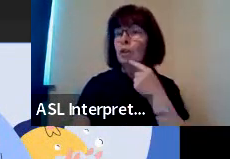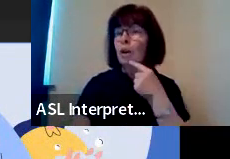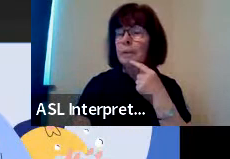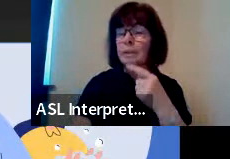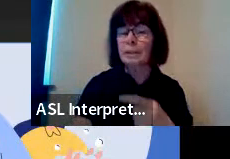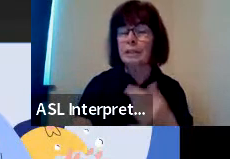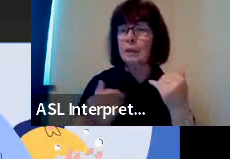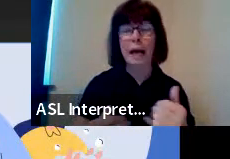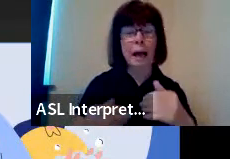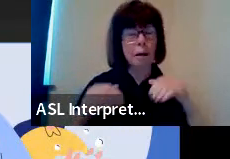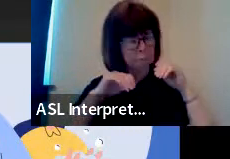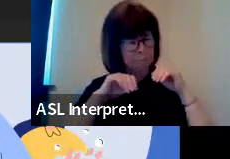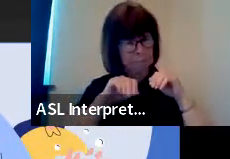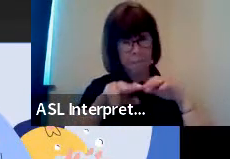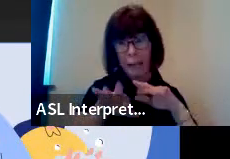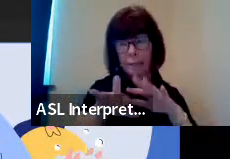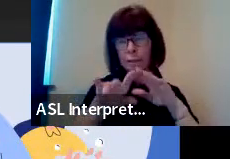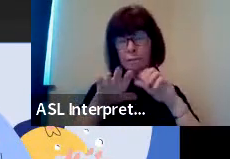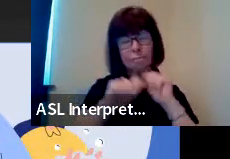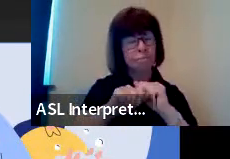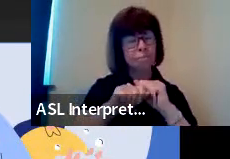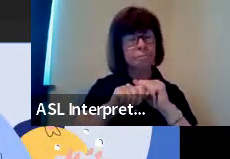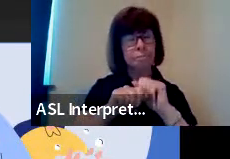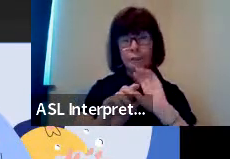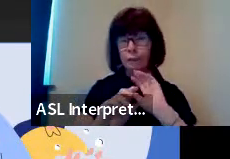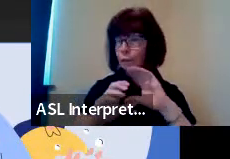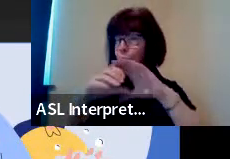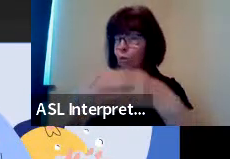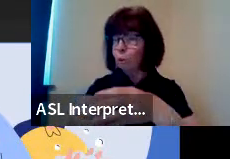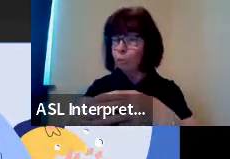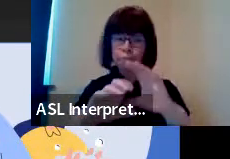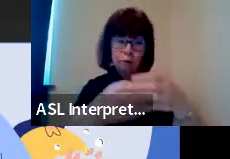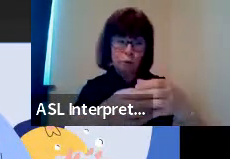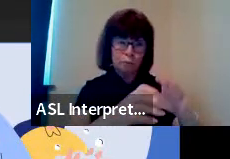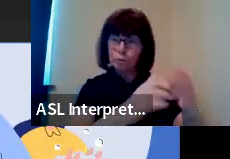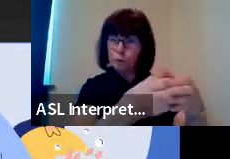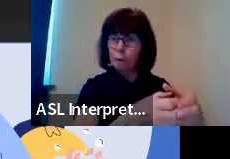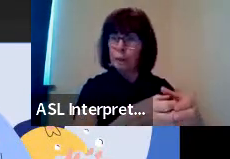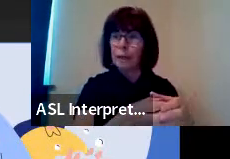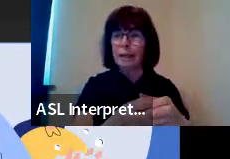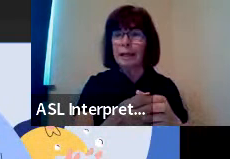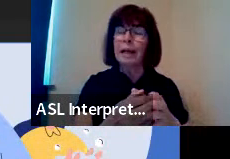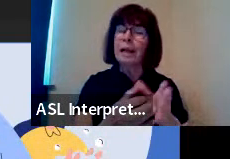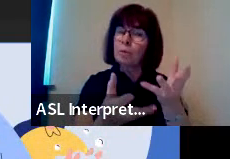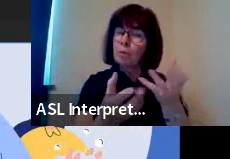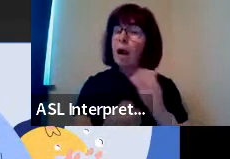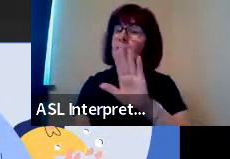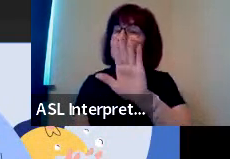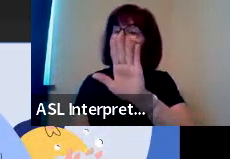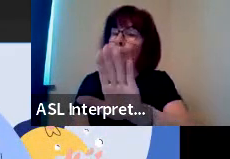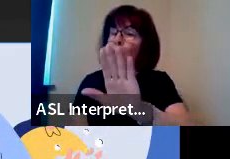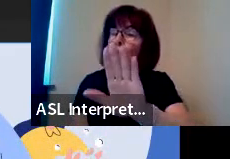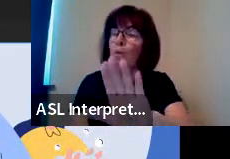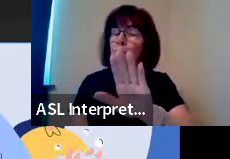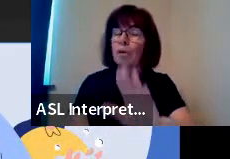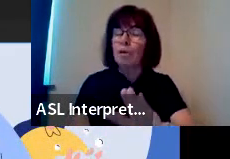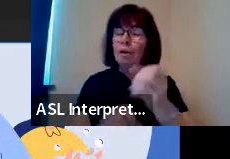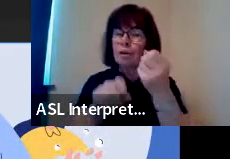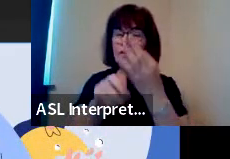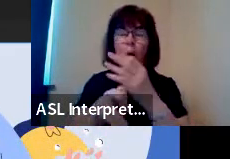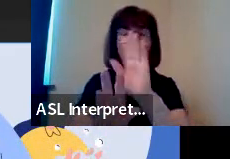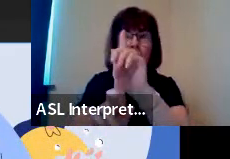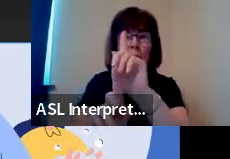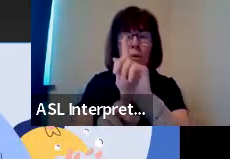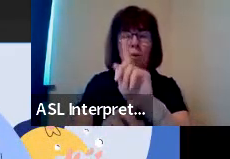magically go into our 3 groups, and we look forward to getting your feedback. I think, let me say one